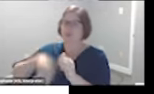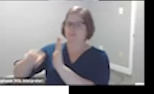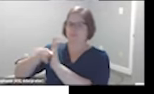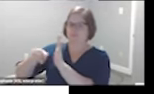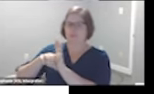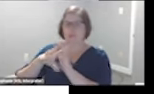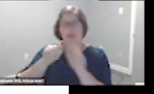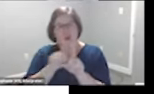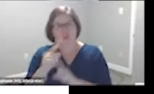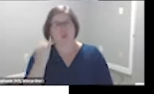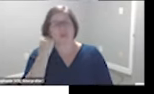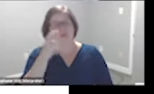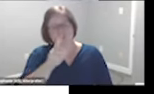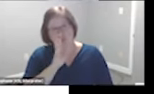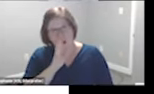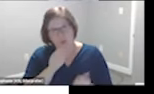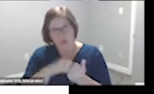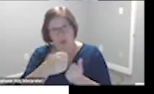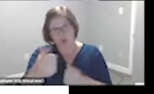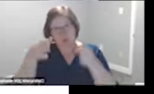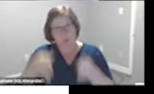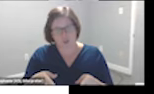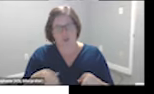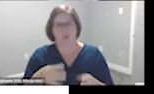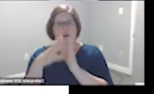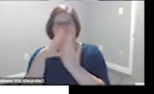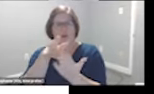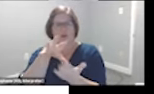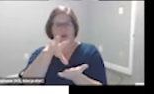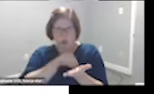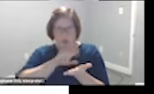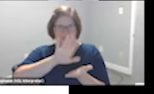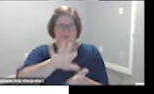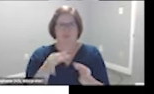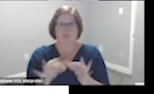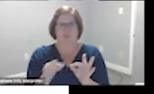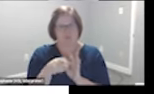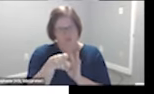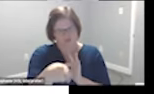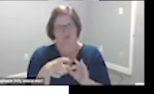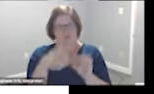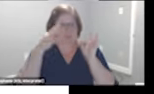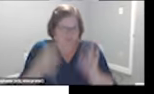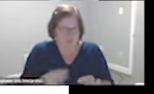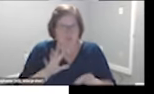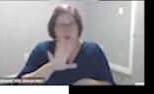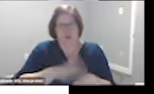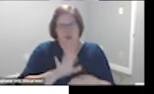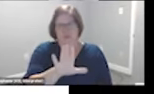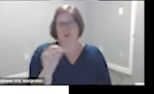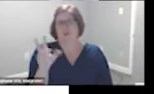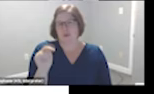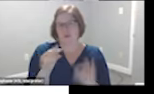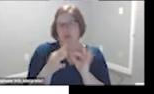when you're talking to them. People have chosen the words that they want to use to describe themselves and their disability, and it's important you